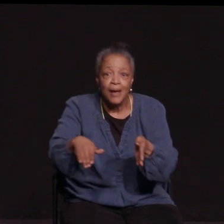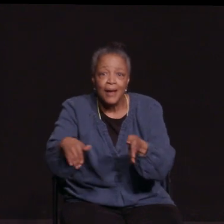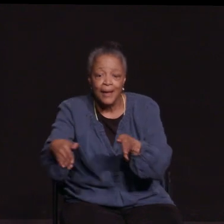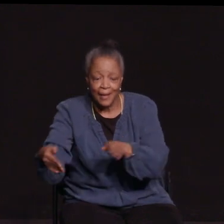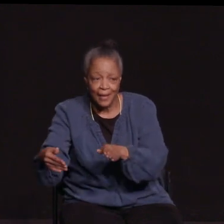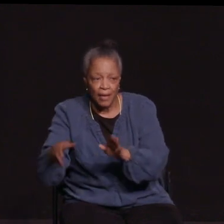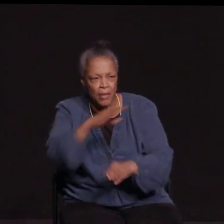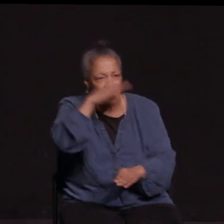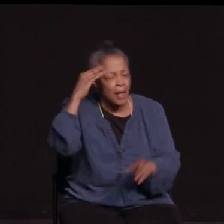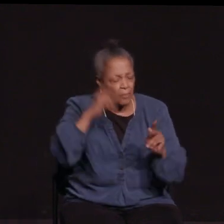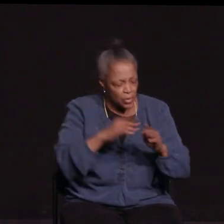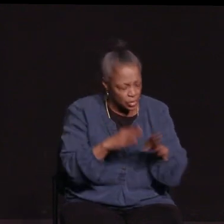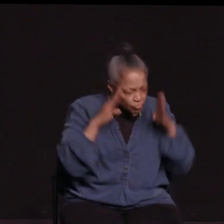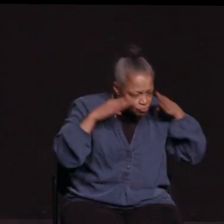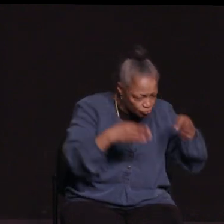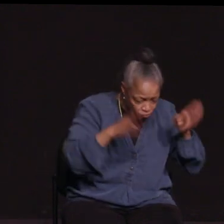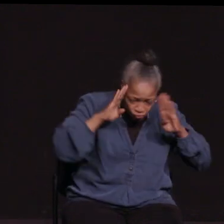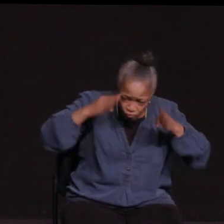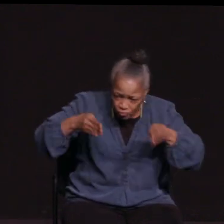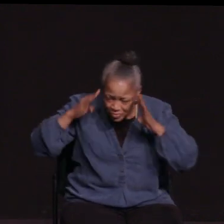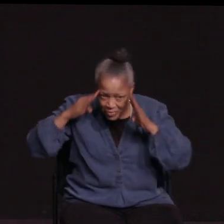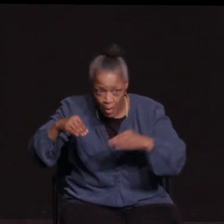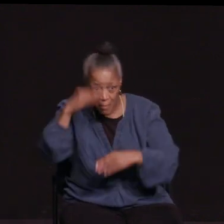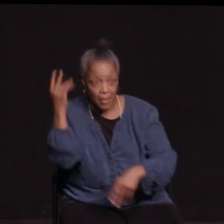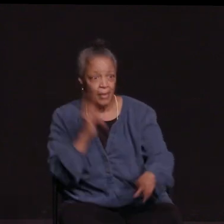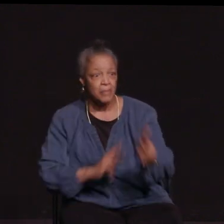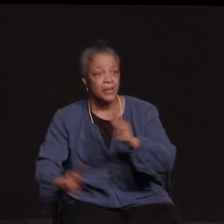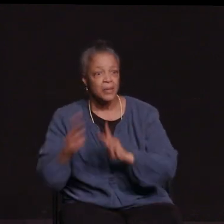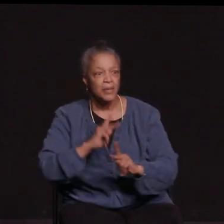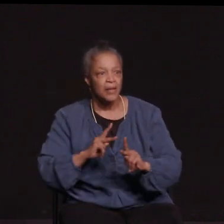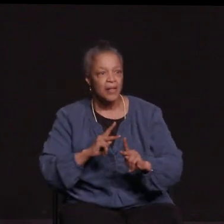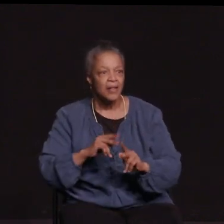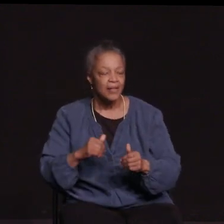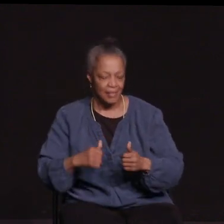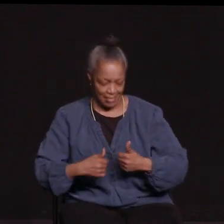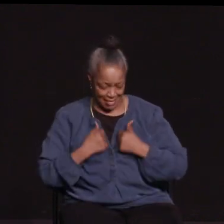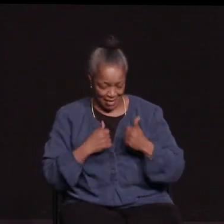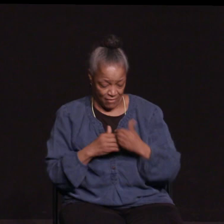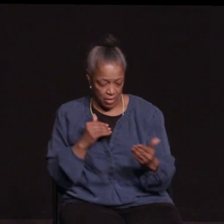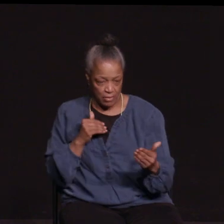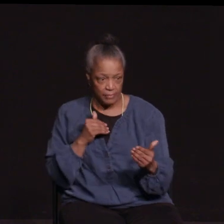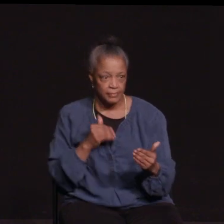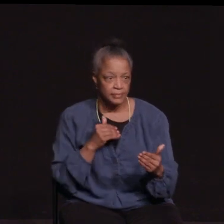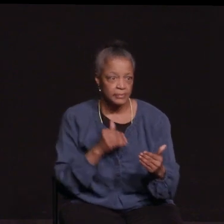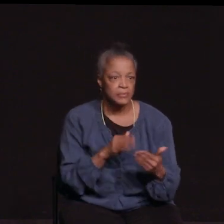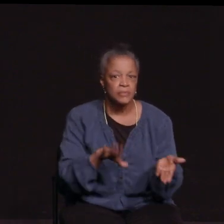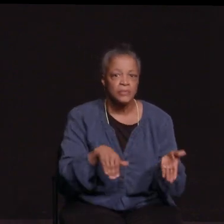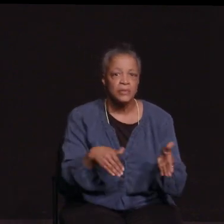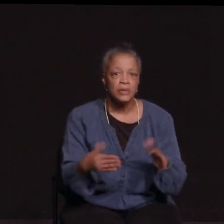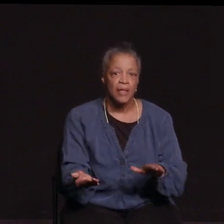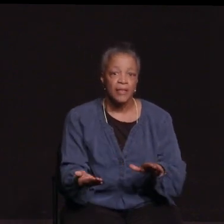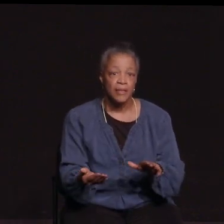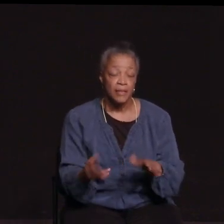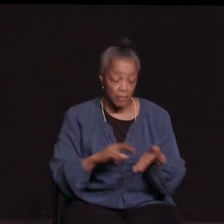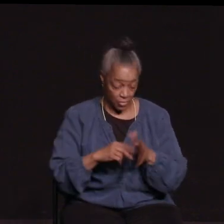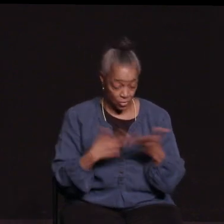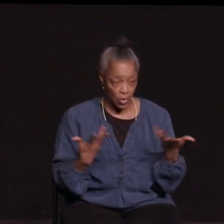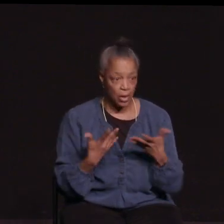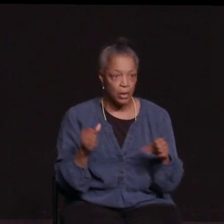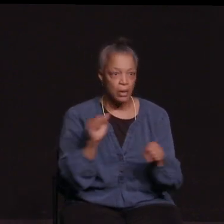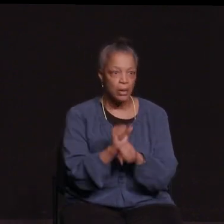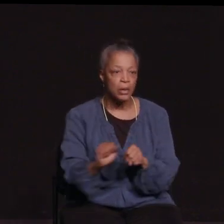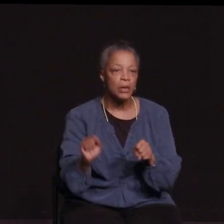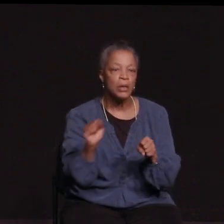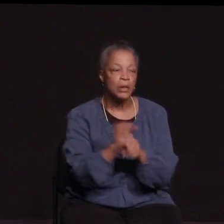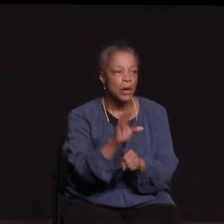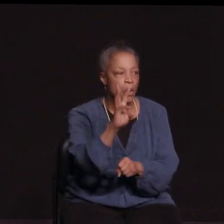person, to black people, always living in the push toward our death. It means work. It